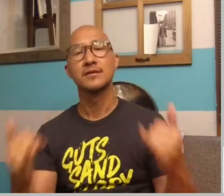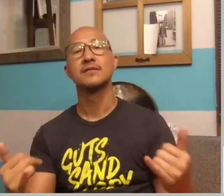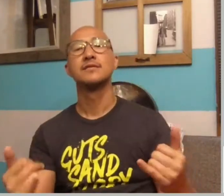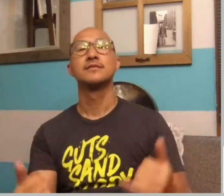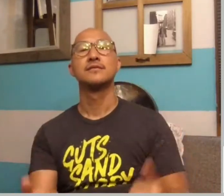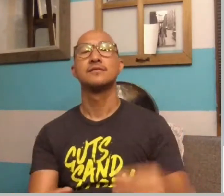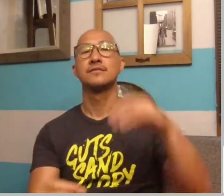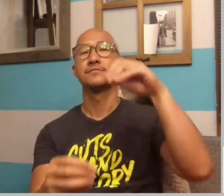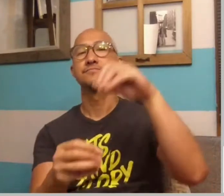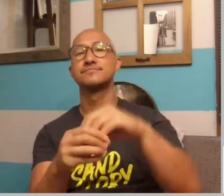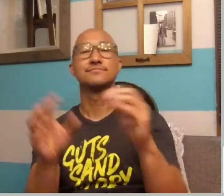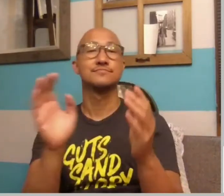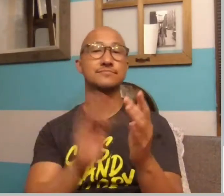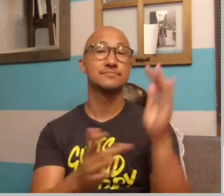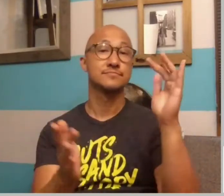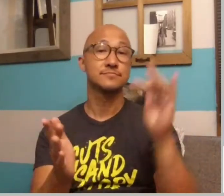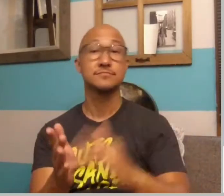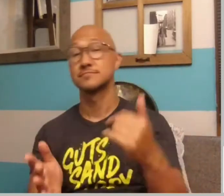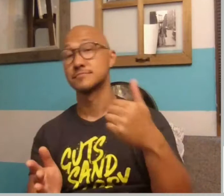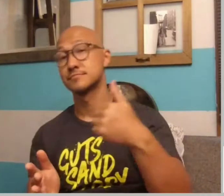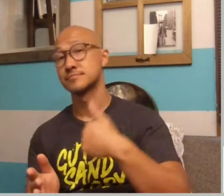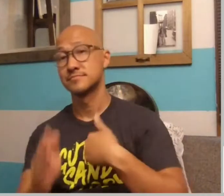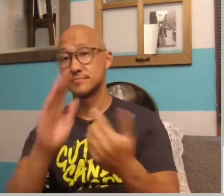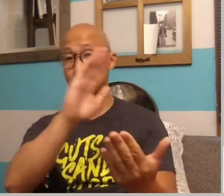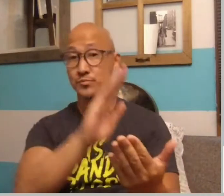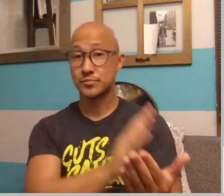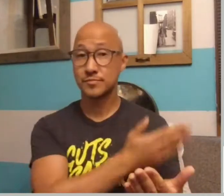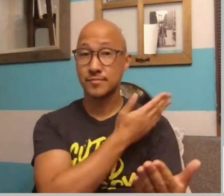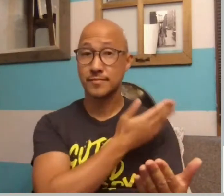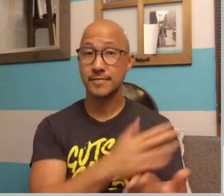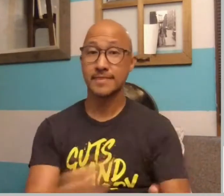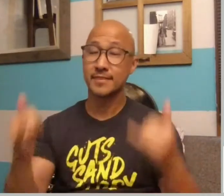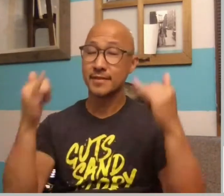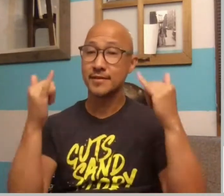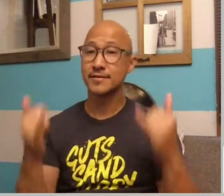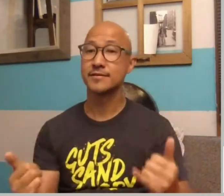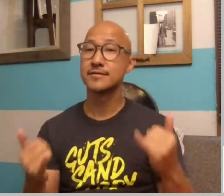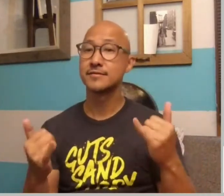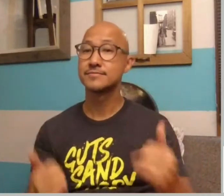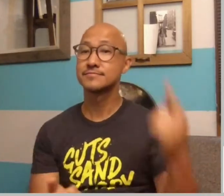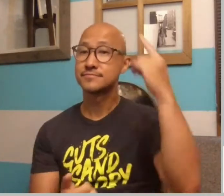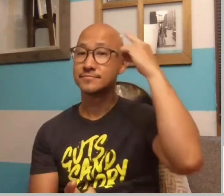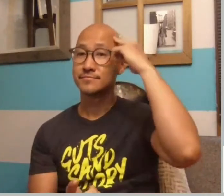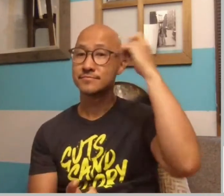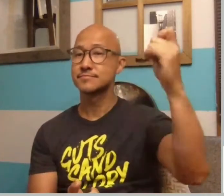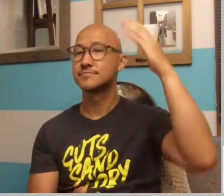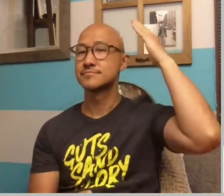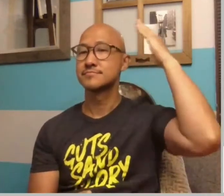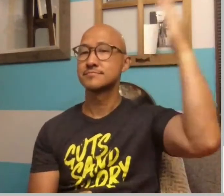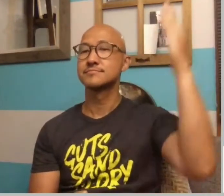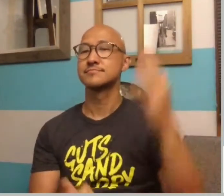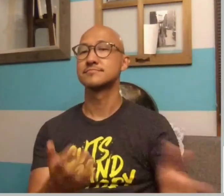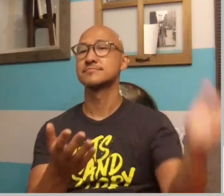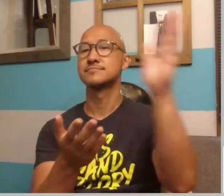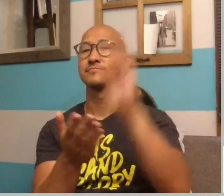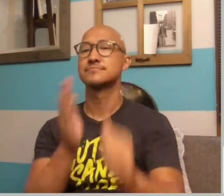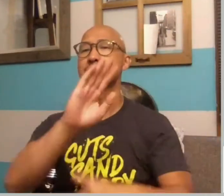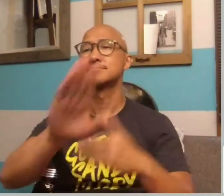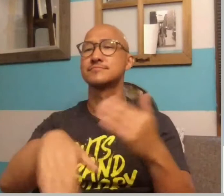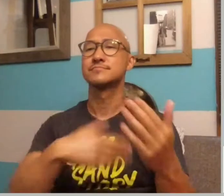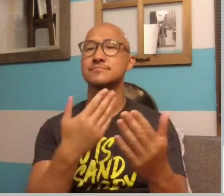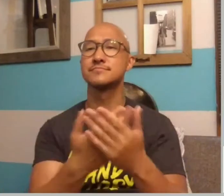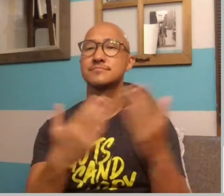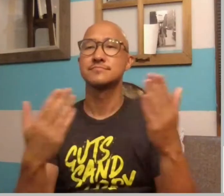In Jesus Christ, I'm singing today because he's taken all my sins